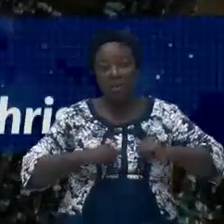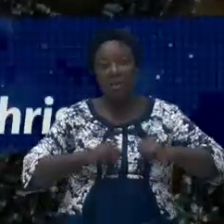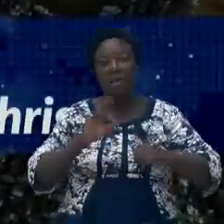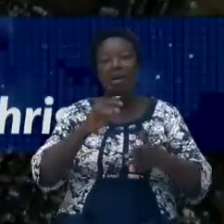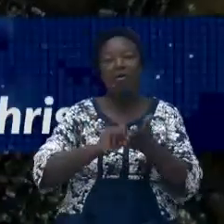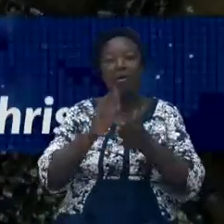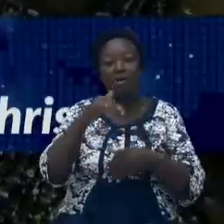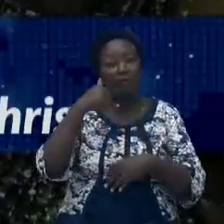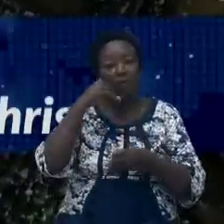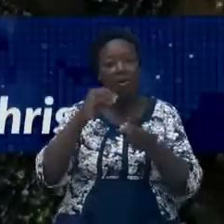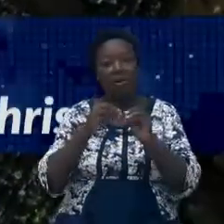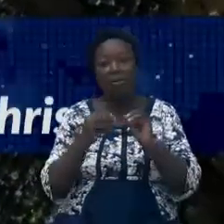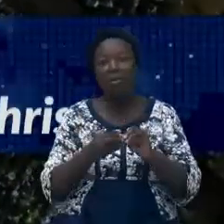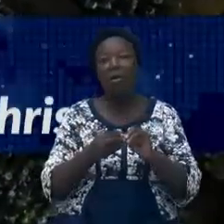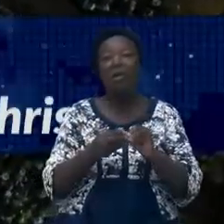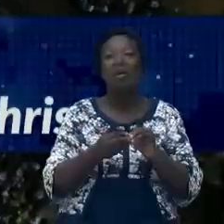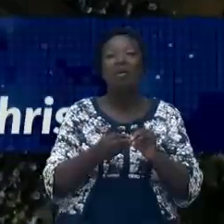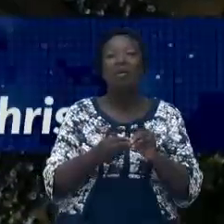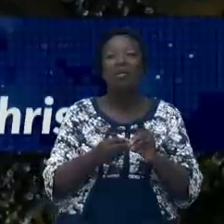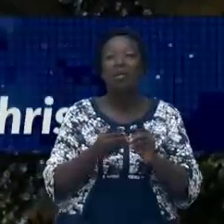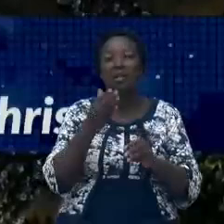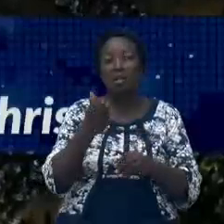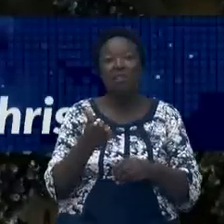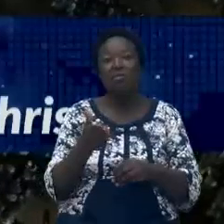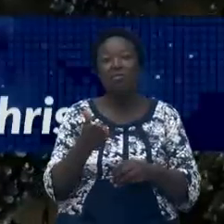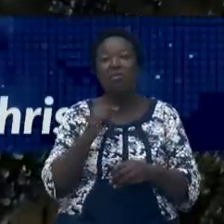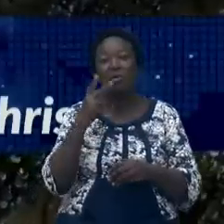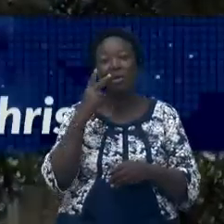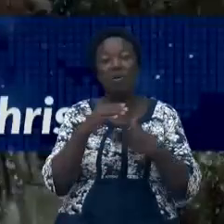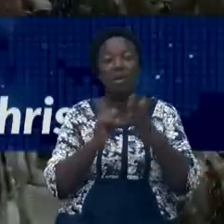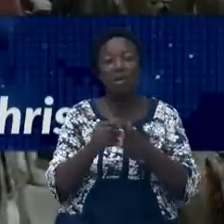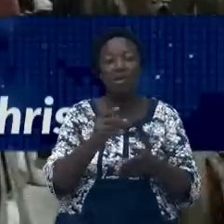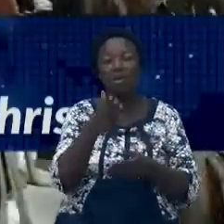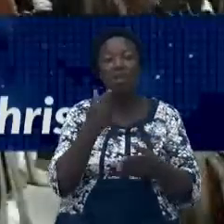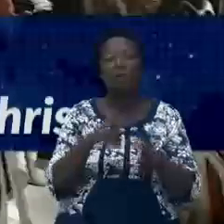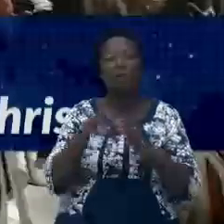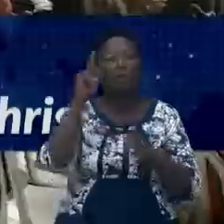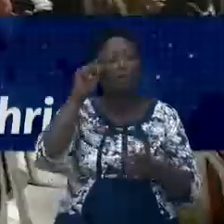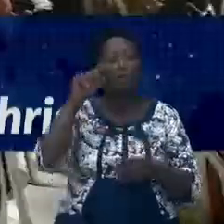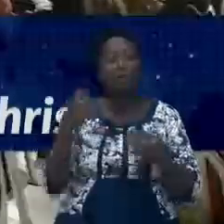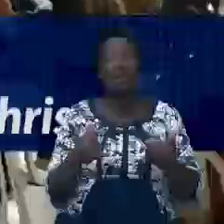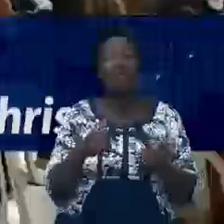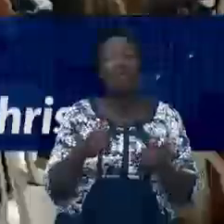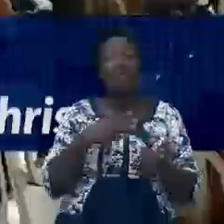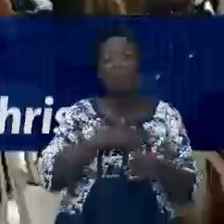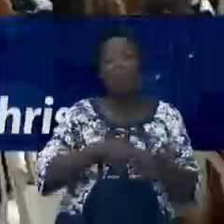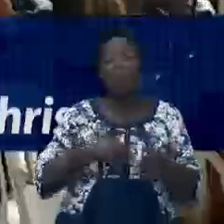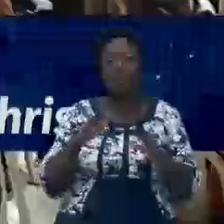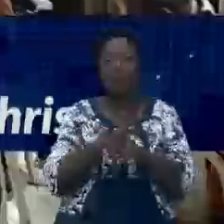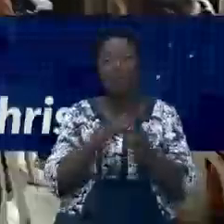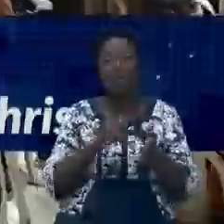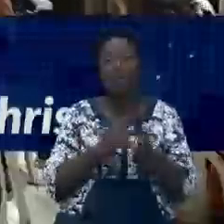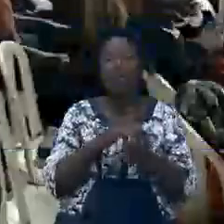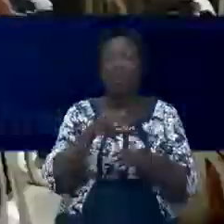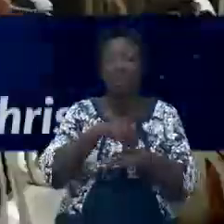online. You see the link that is displayed on your screen now. Click that